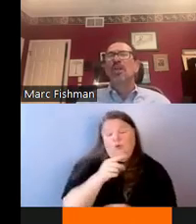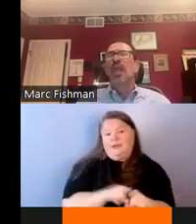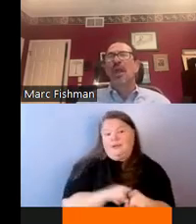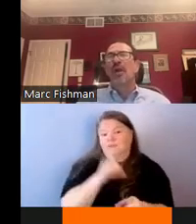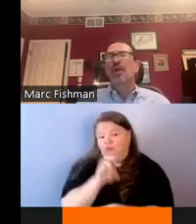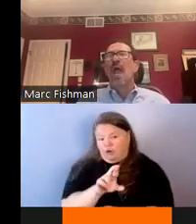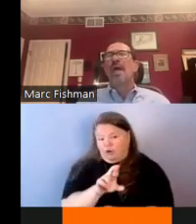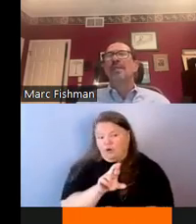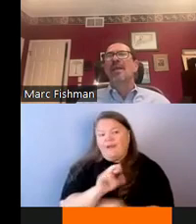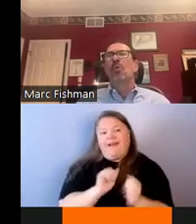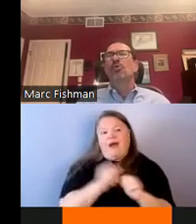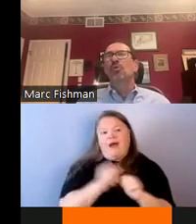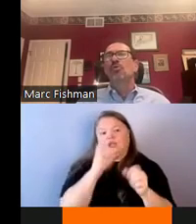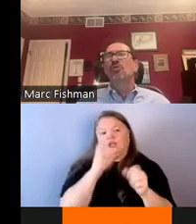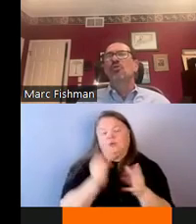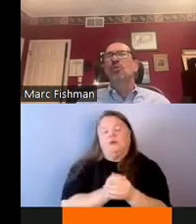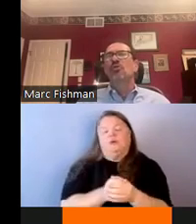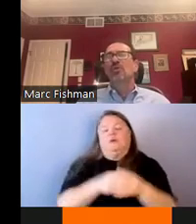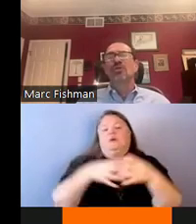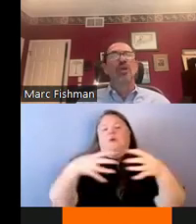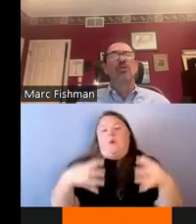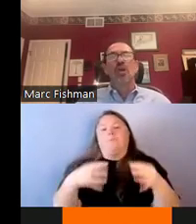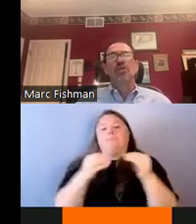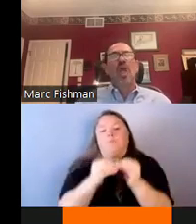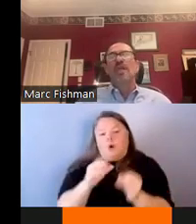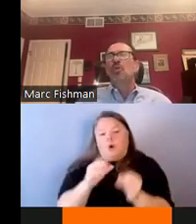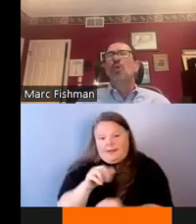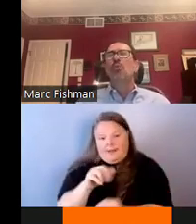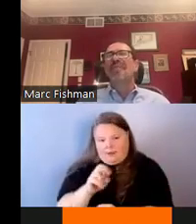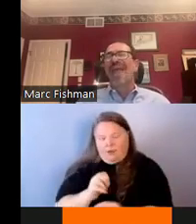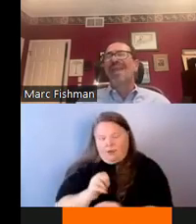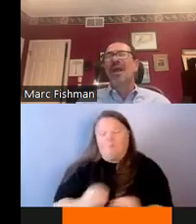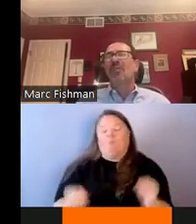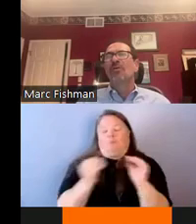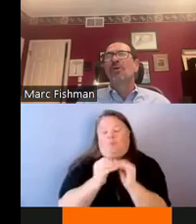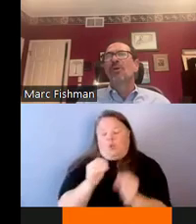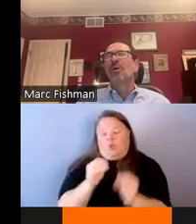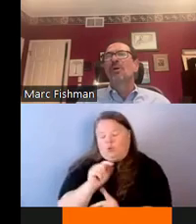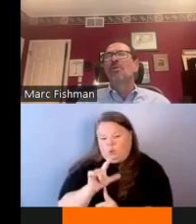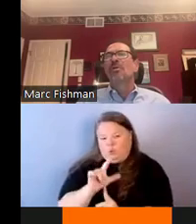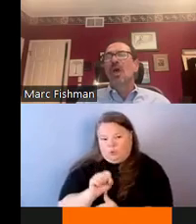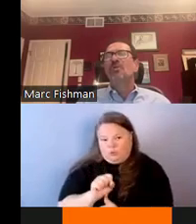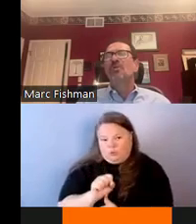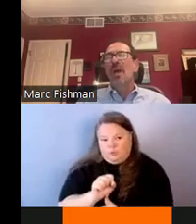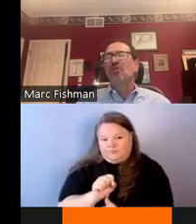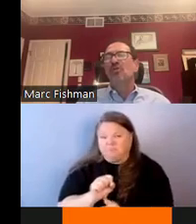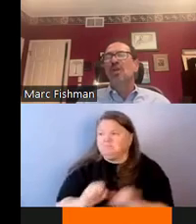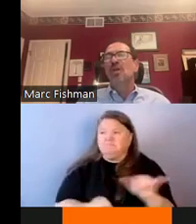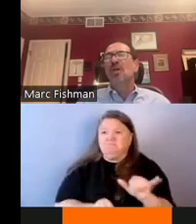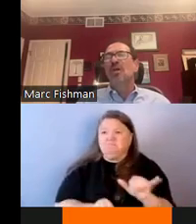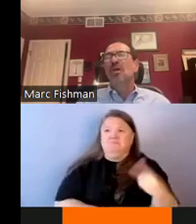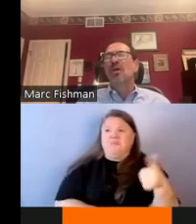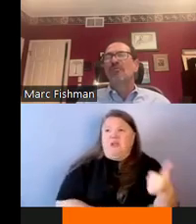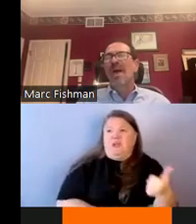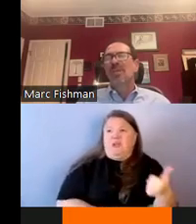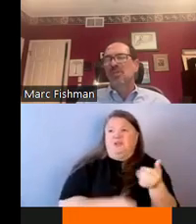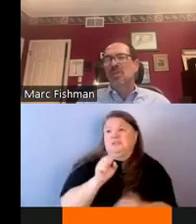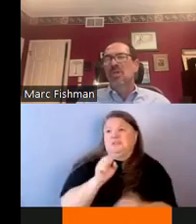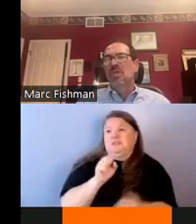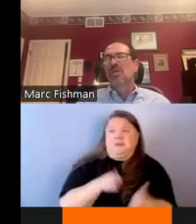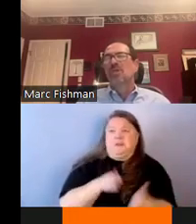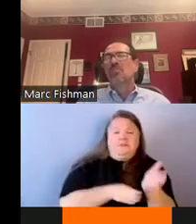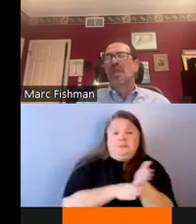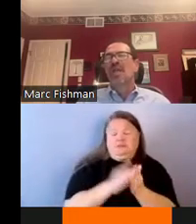your holistic care and get more tools in your tool chest, just like you would with any other subspecialty